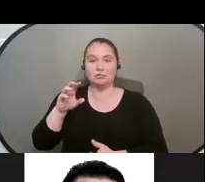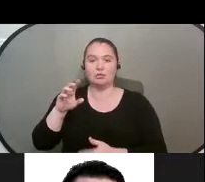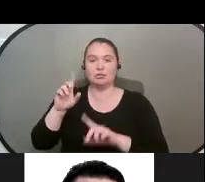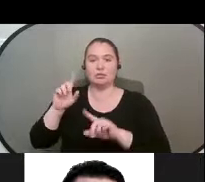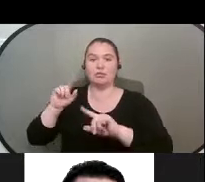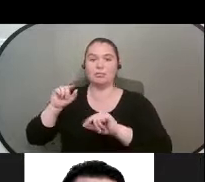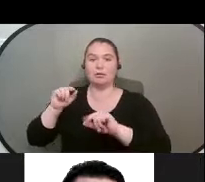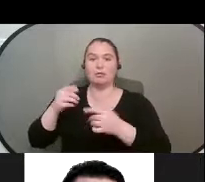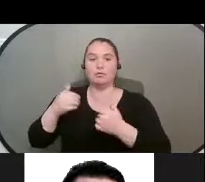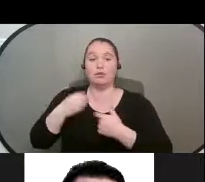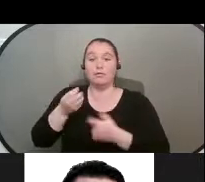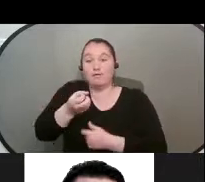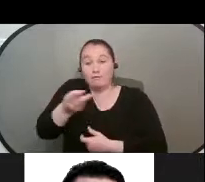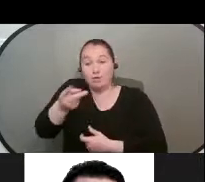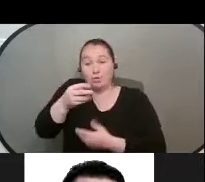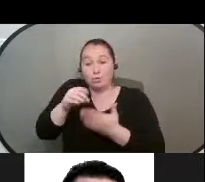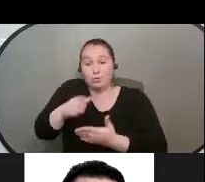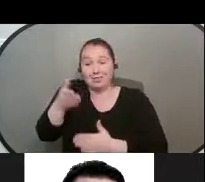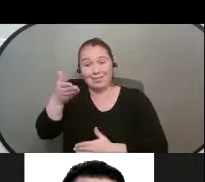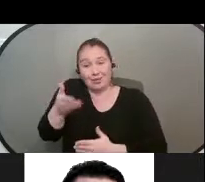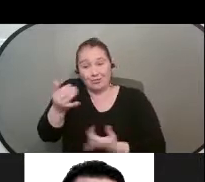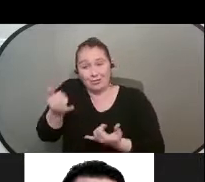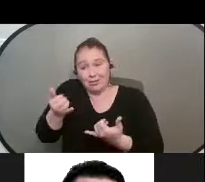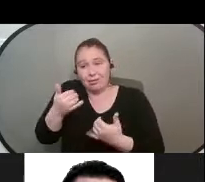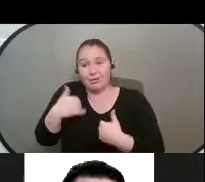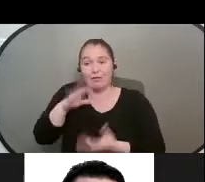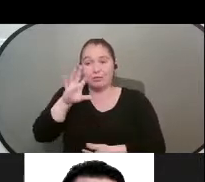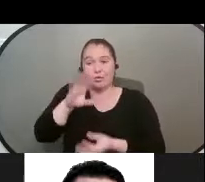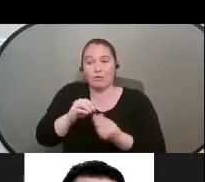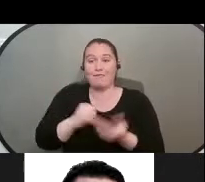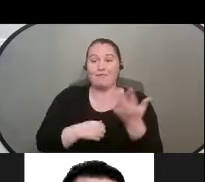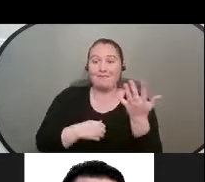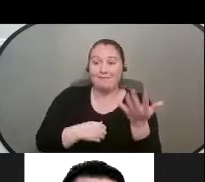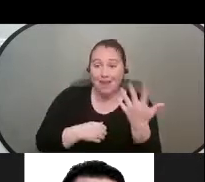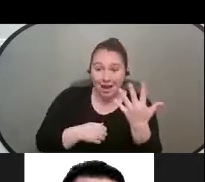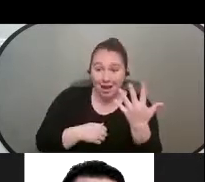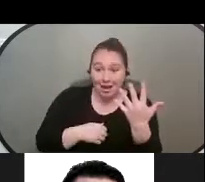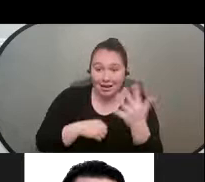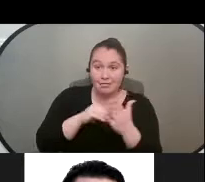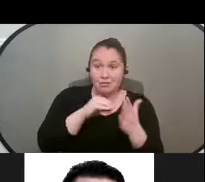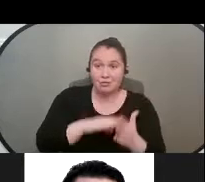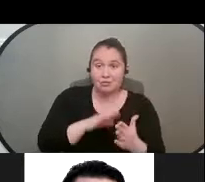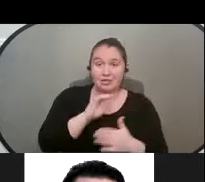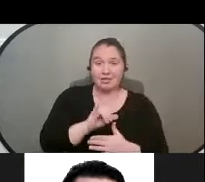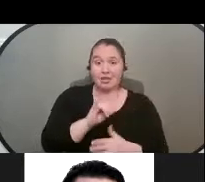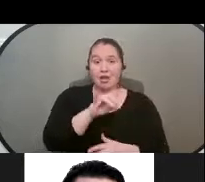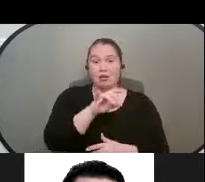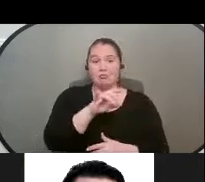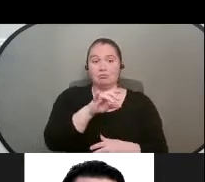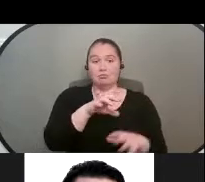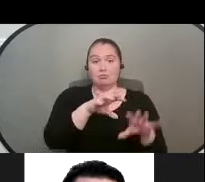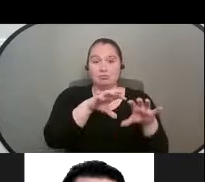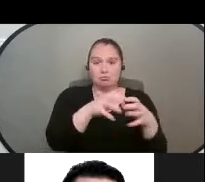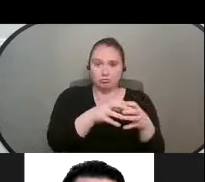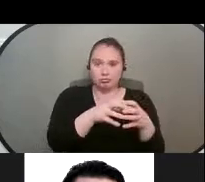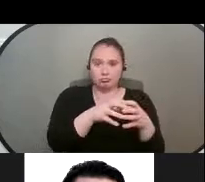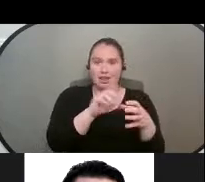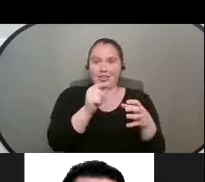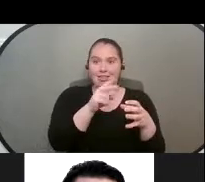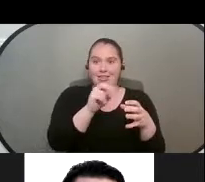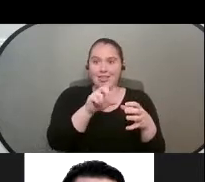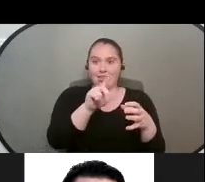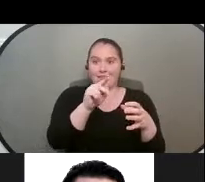very few students in there right now. About 5 students is all we had in our geocode for the Lakes at University